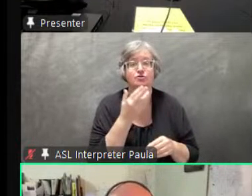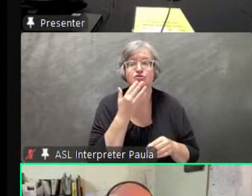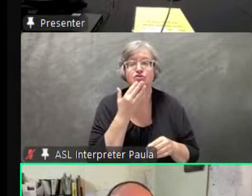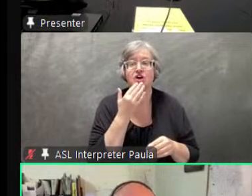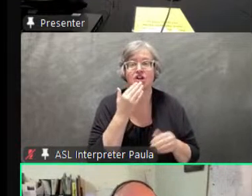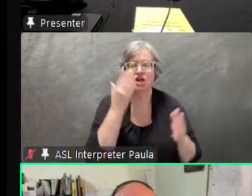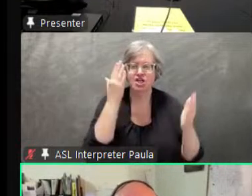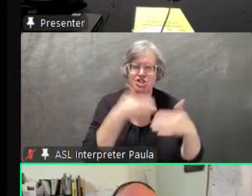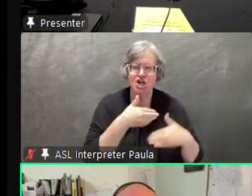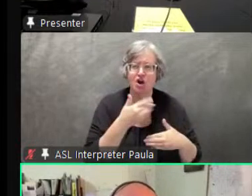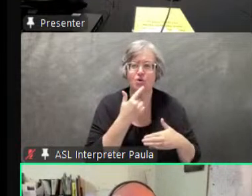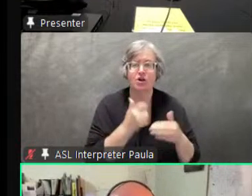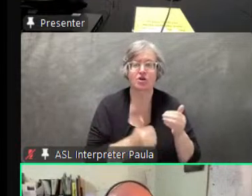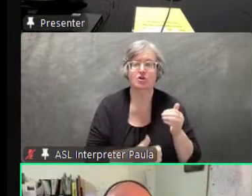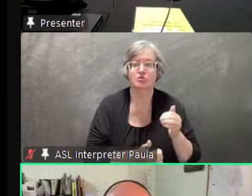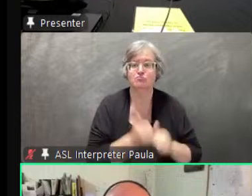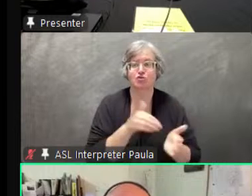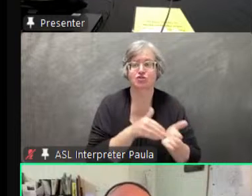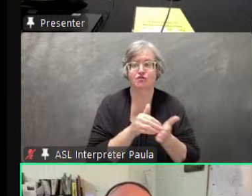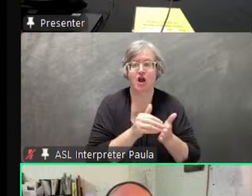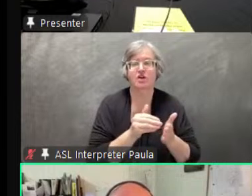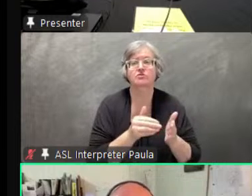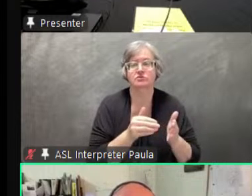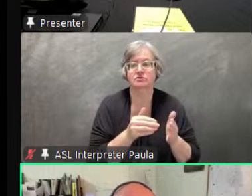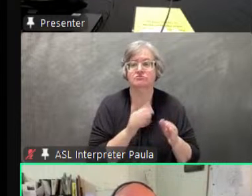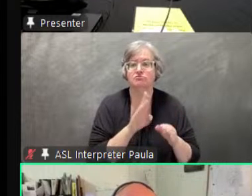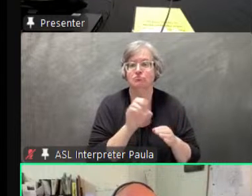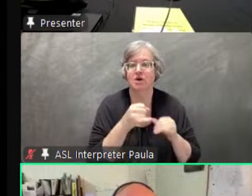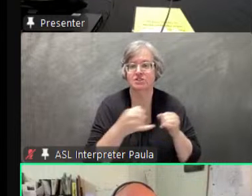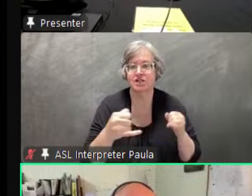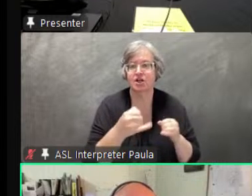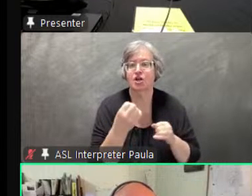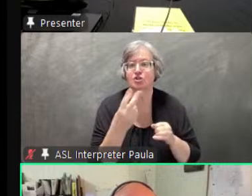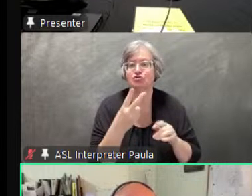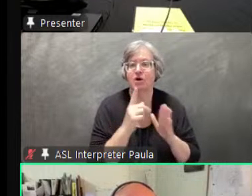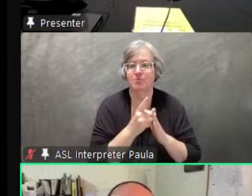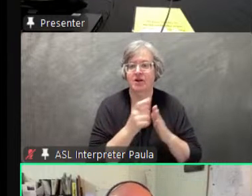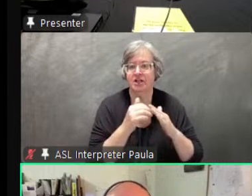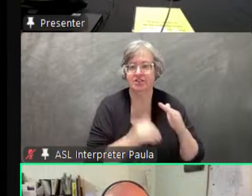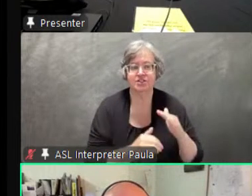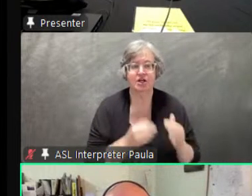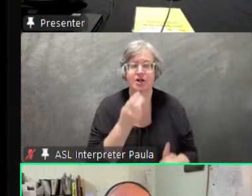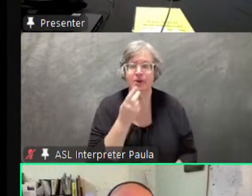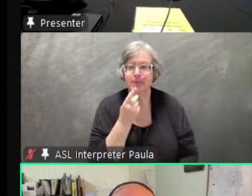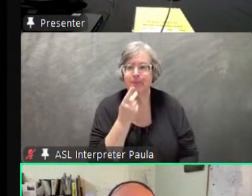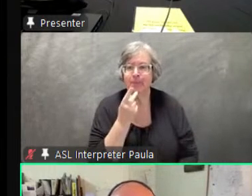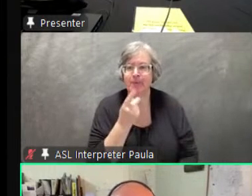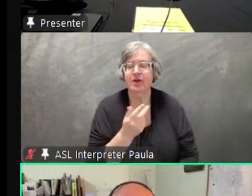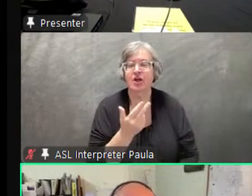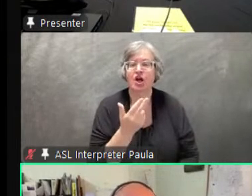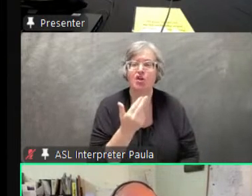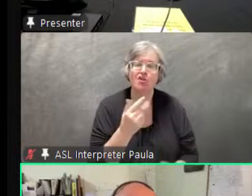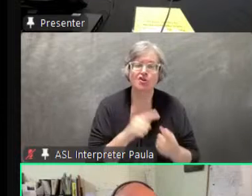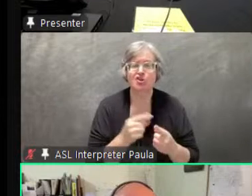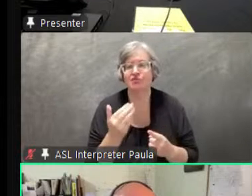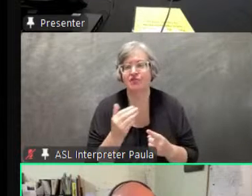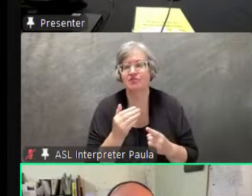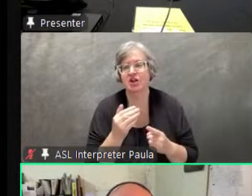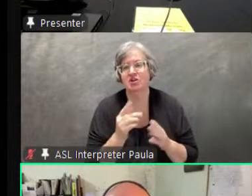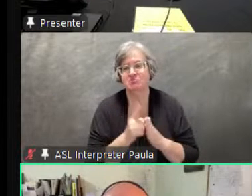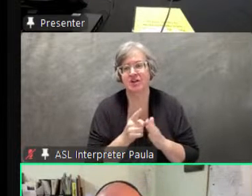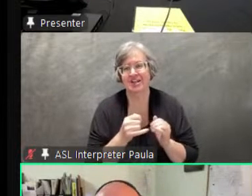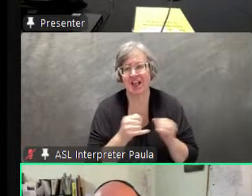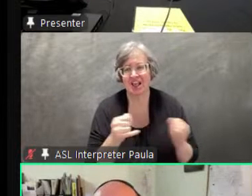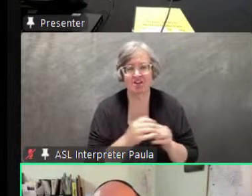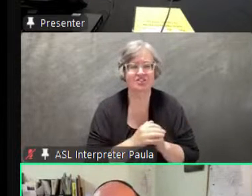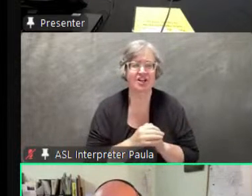dark red the most extremely frequent lines, 12 minutes or less, and we've colored in pink the 13 to 15 minute lines. But